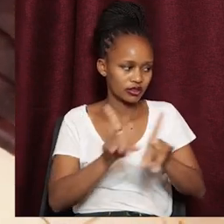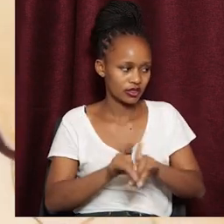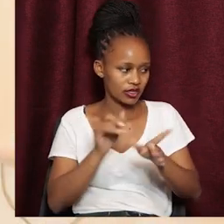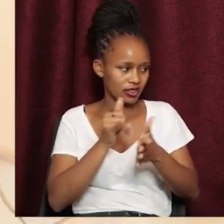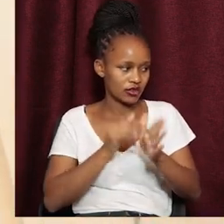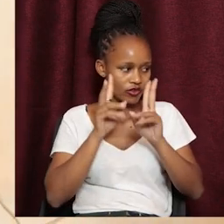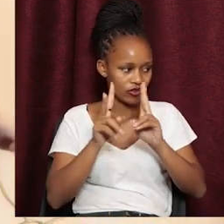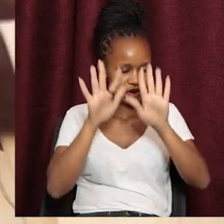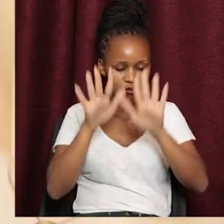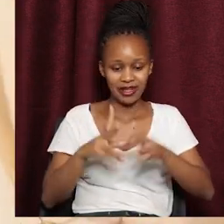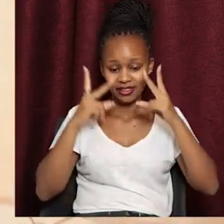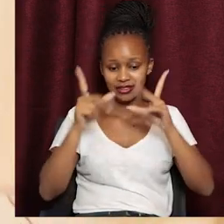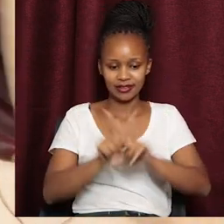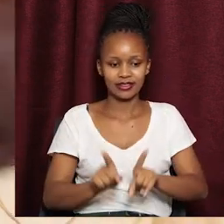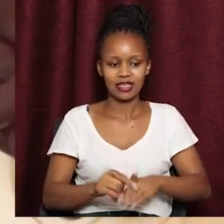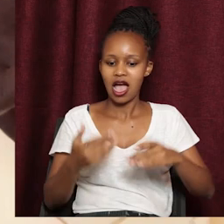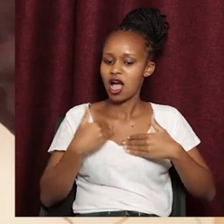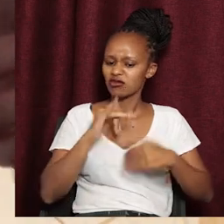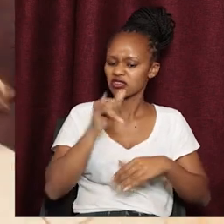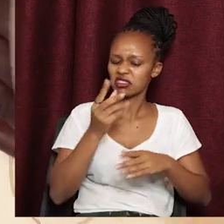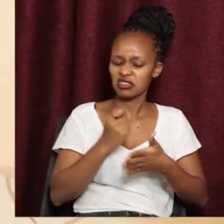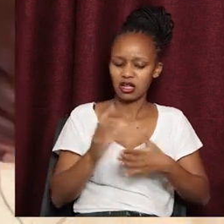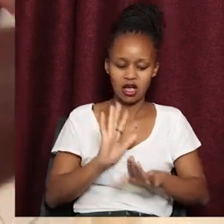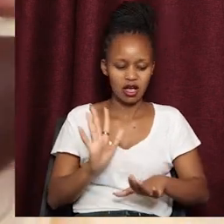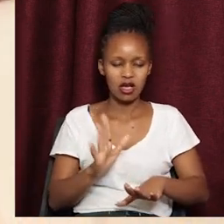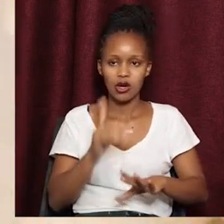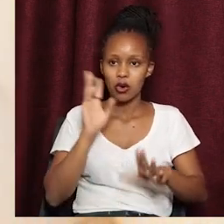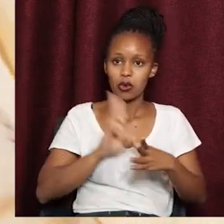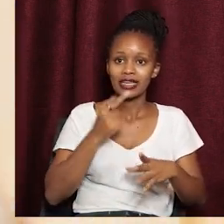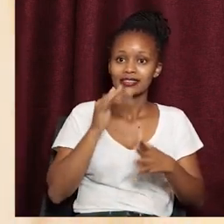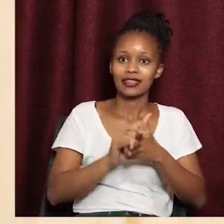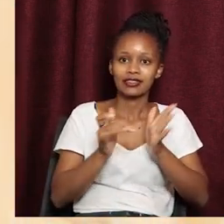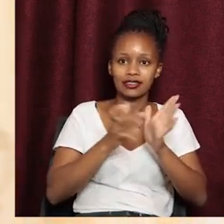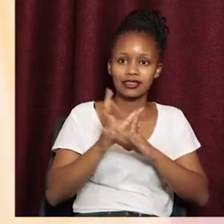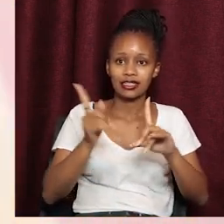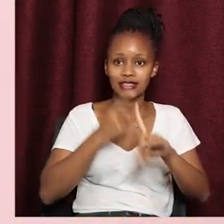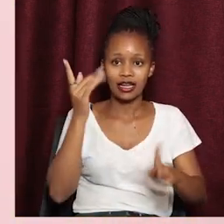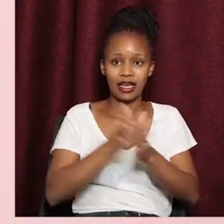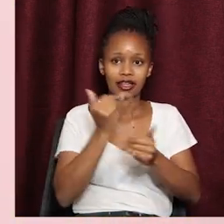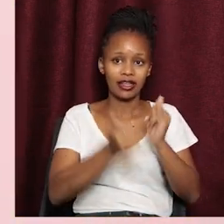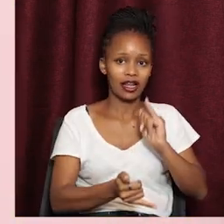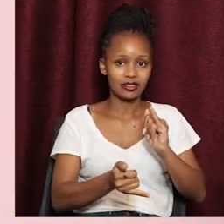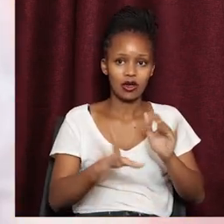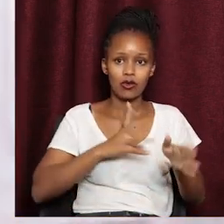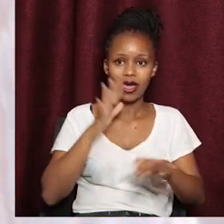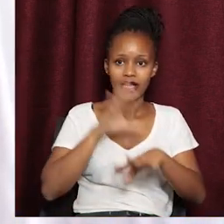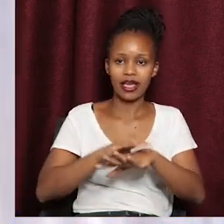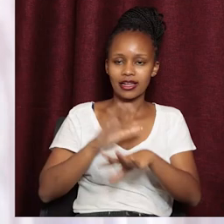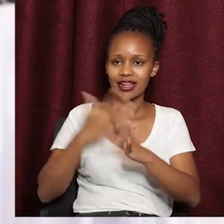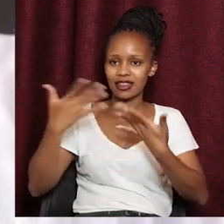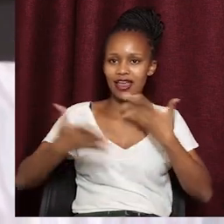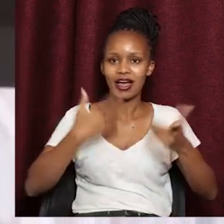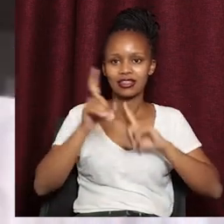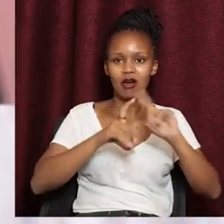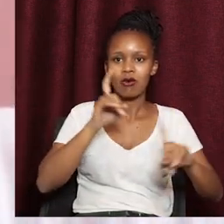it's important that when you see this, we don't just write. We are saying that Jesus is the beginning and the end. We are getting the answers